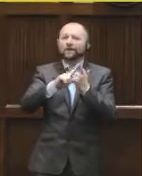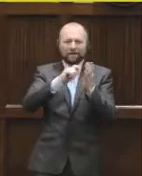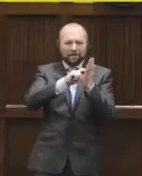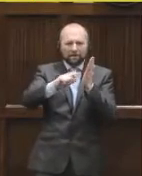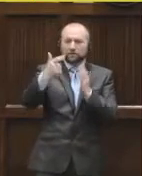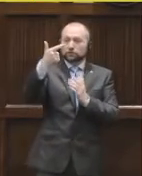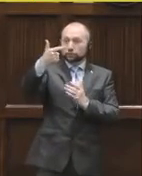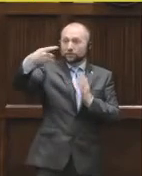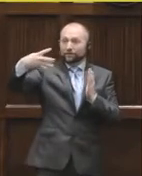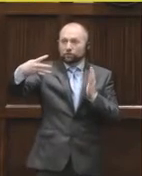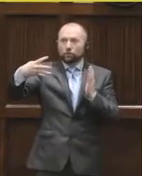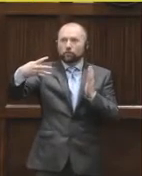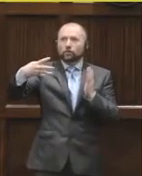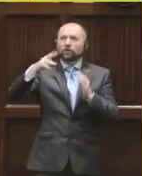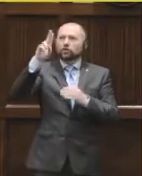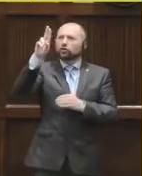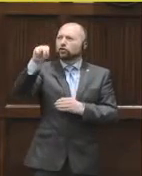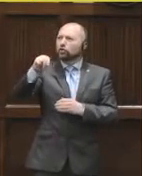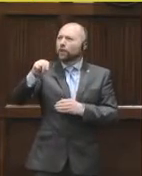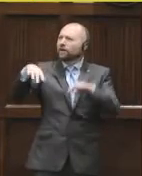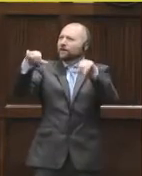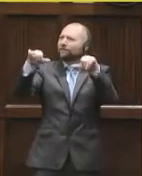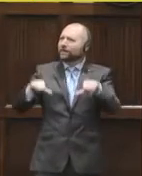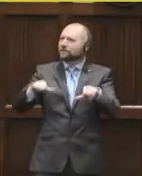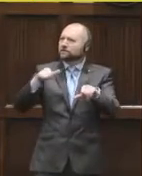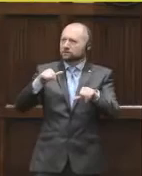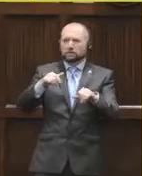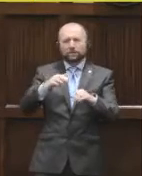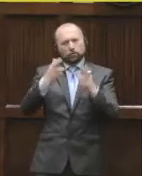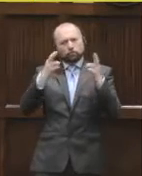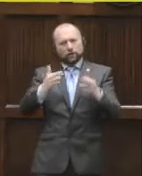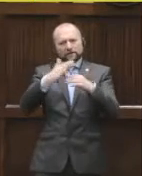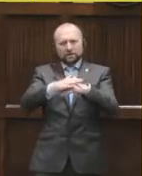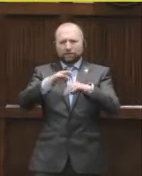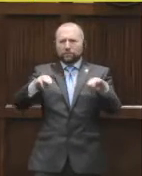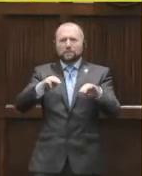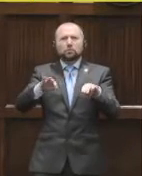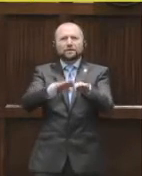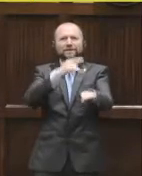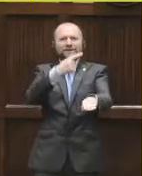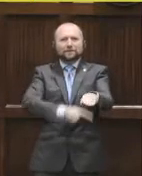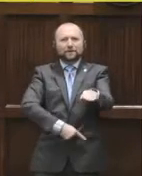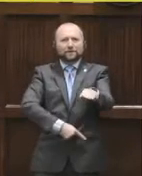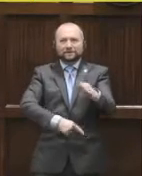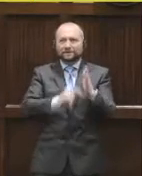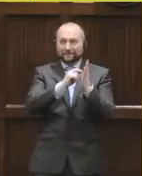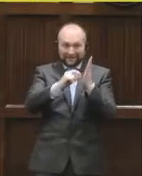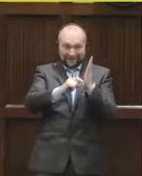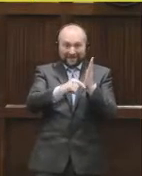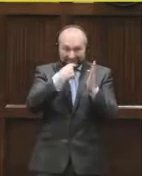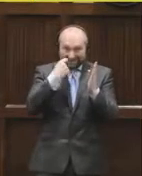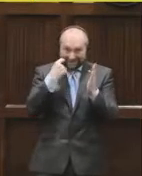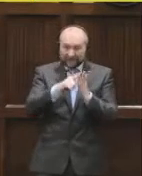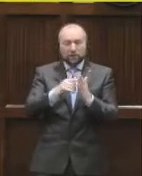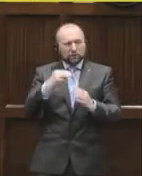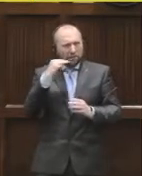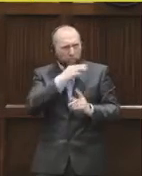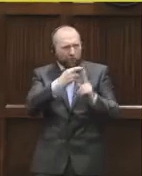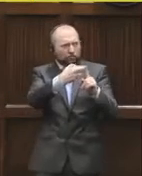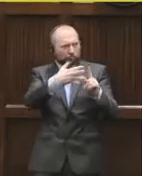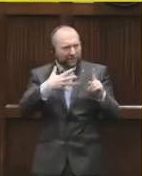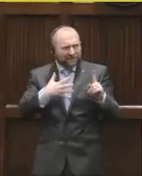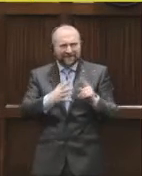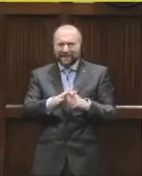Convention on the Rights of Persons with Disabilities notes the importance of recognition and the need for